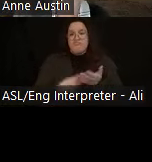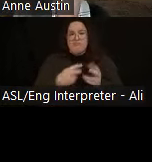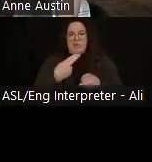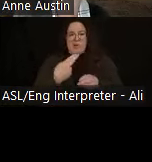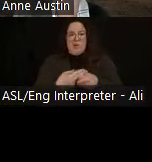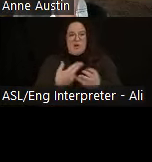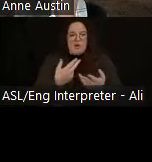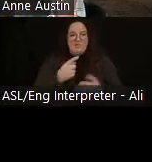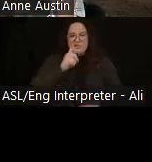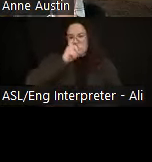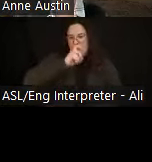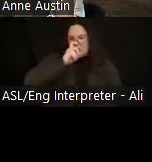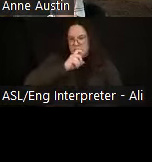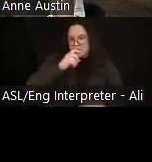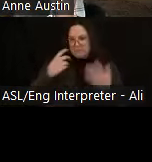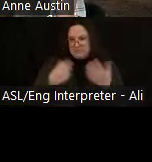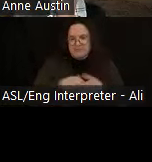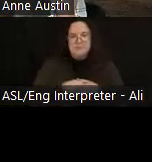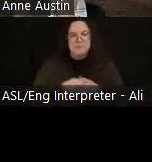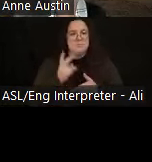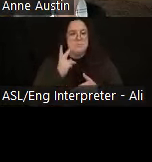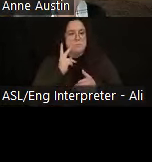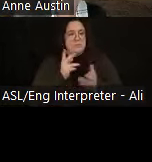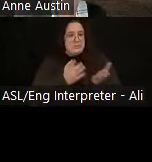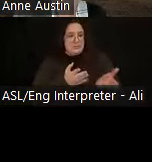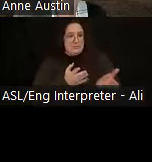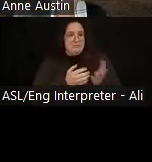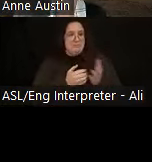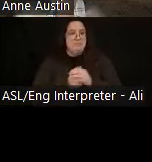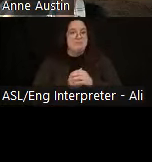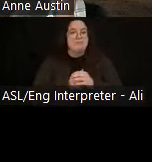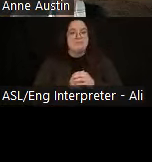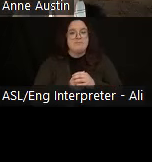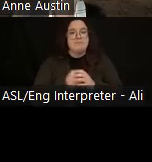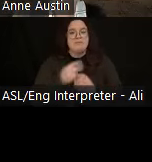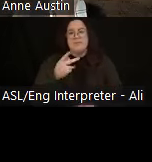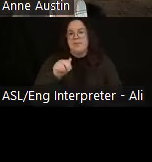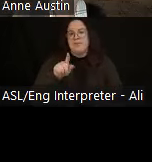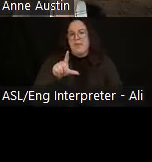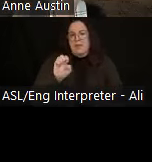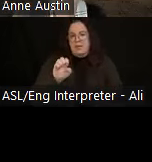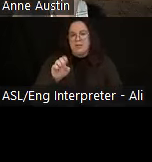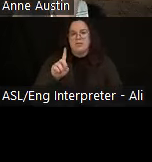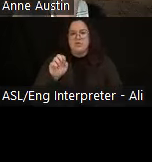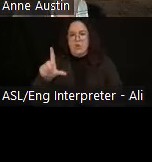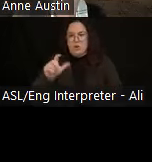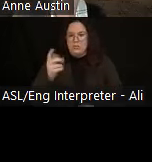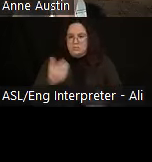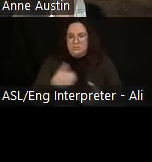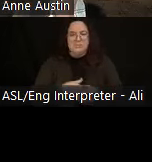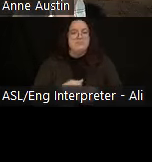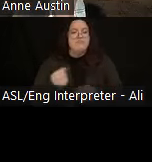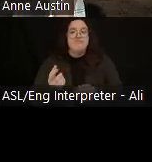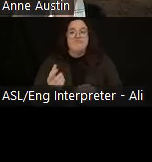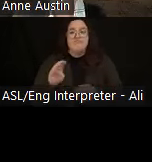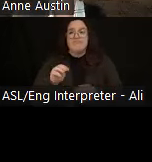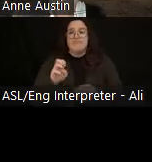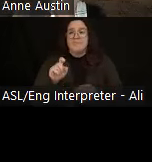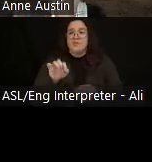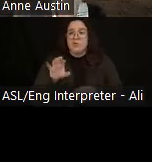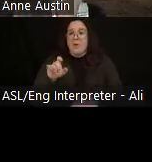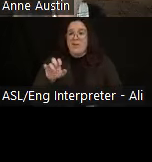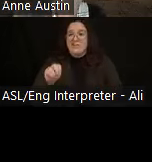see on the right-hand side of this slide. She found, going through the archives of Metropolitan Museum,